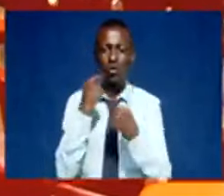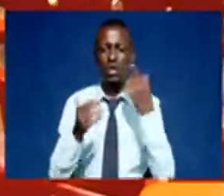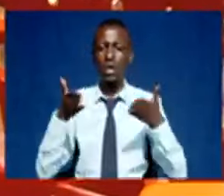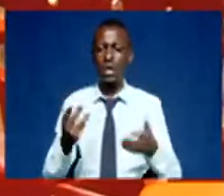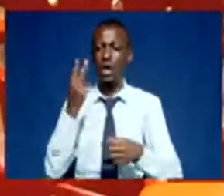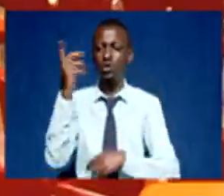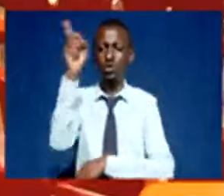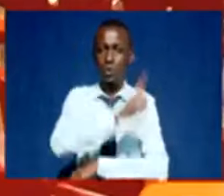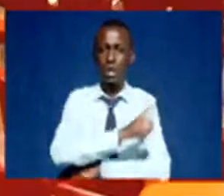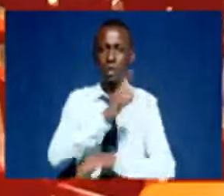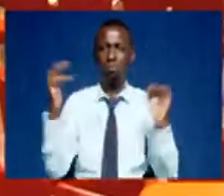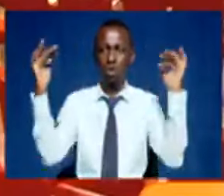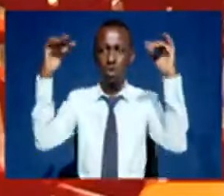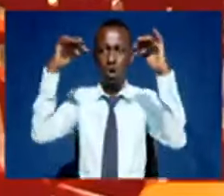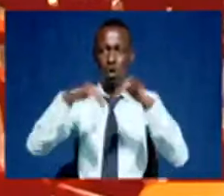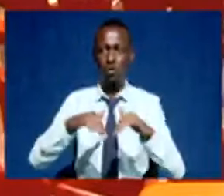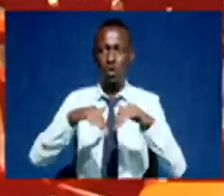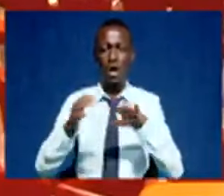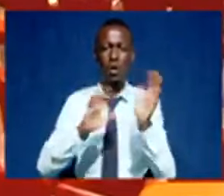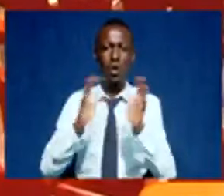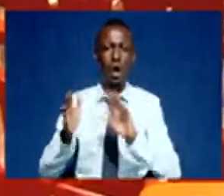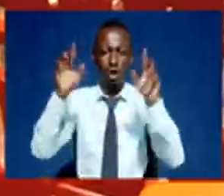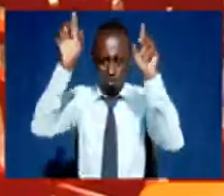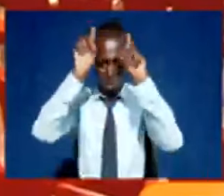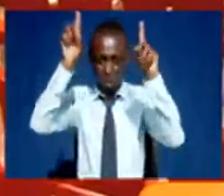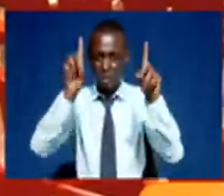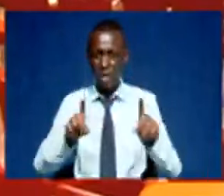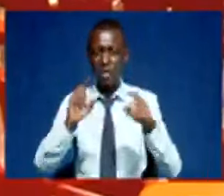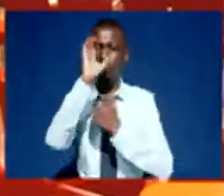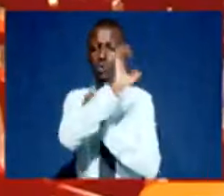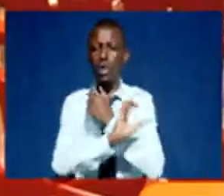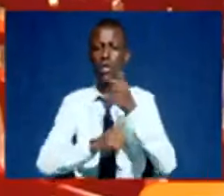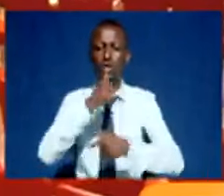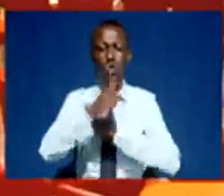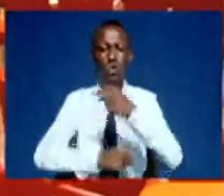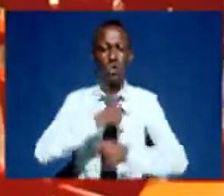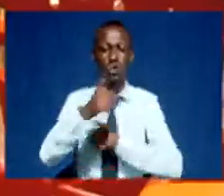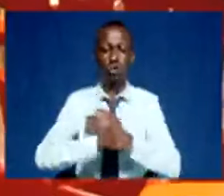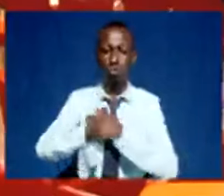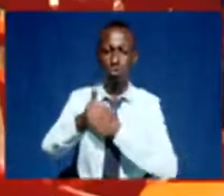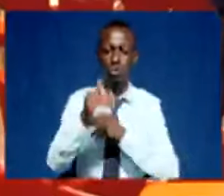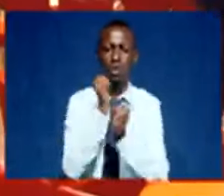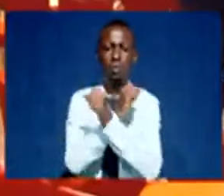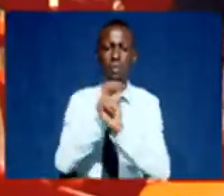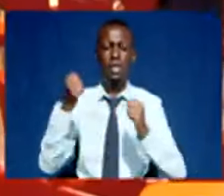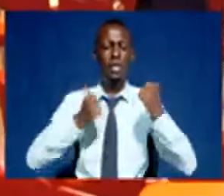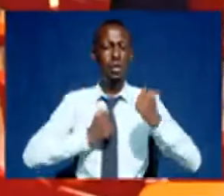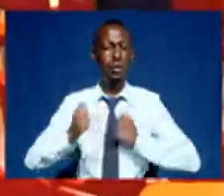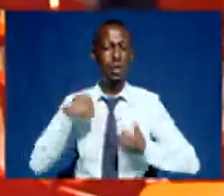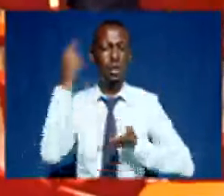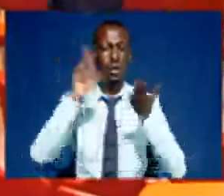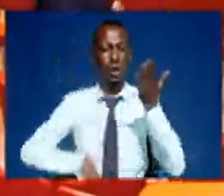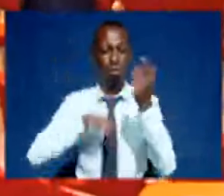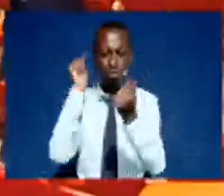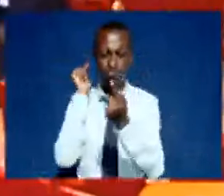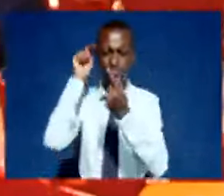two-day conference and the resolutions that will be reached to steer the country forward. President Paul Kagame stating that his